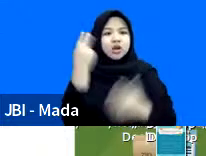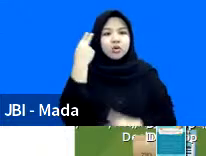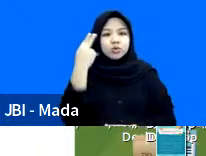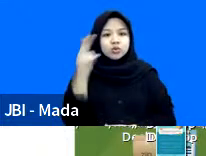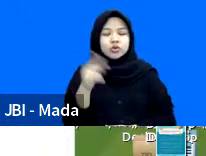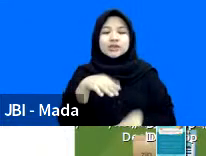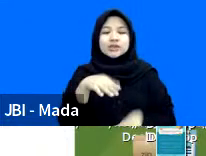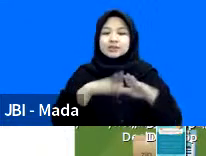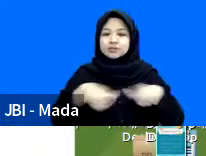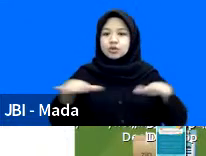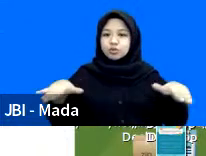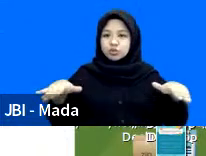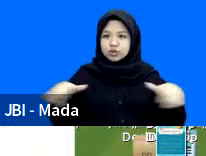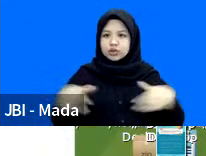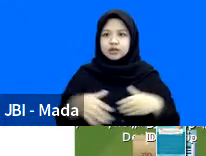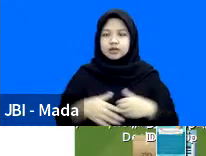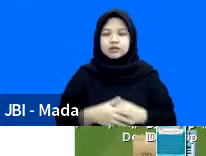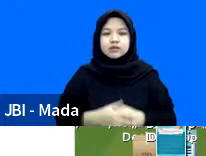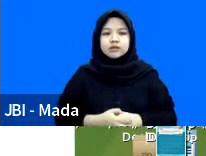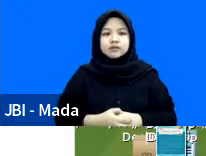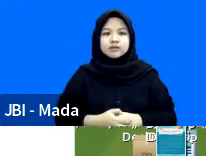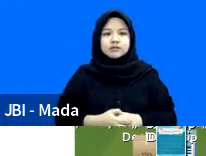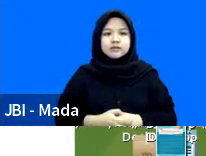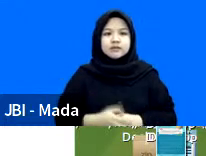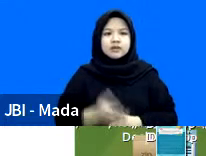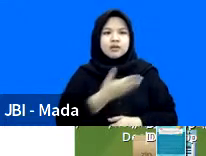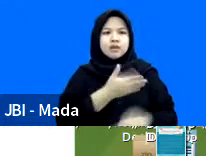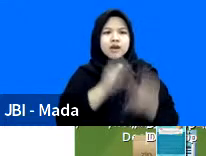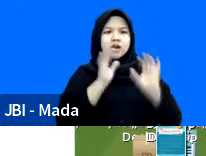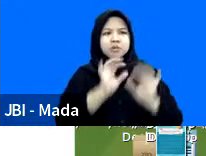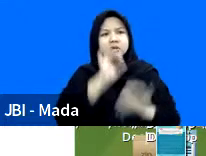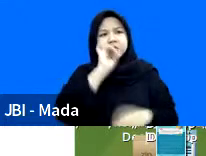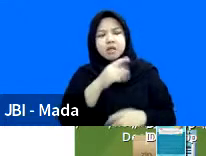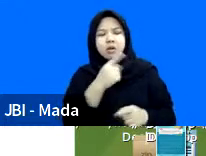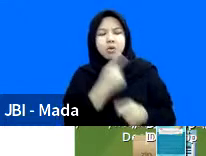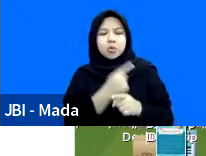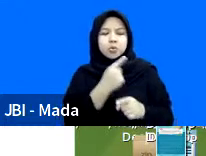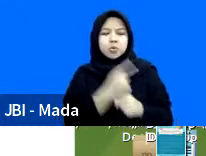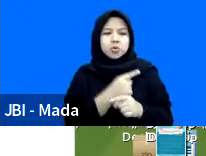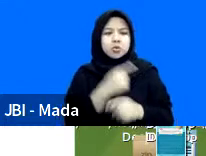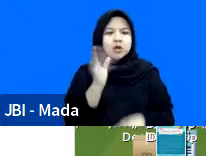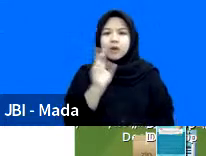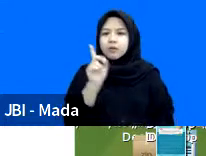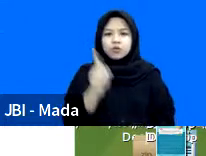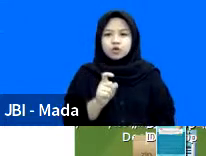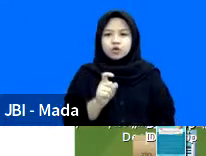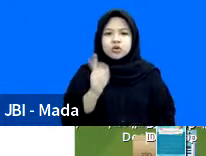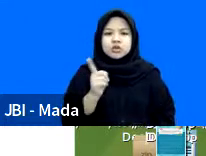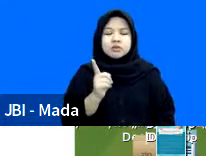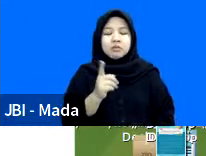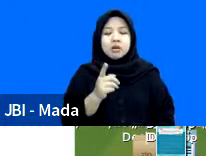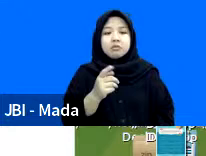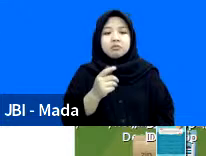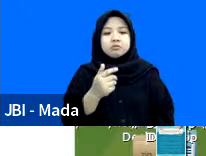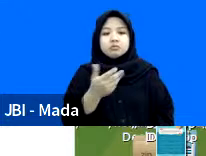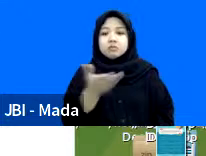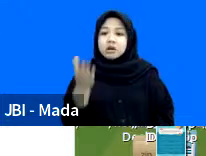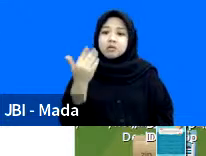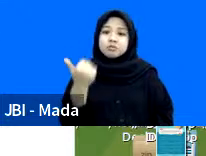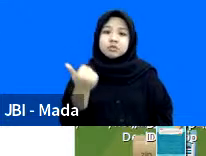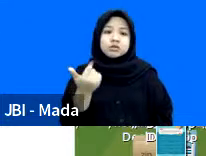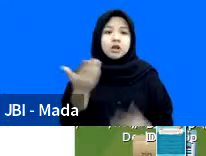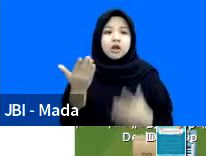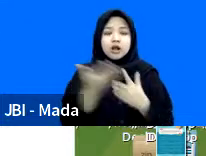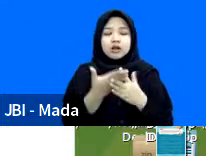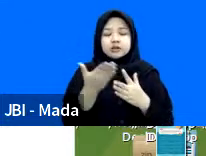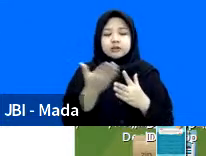that teachers are not required anymore, or teachers' role is much lesser. The children can directly access X repository or Y repository or